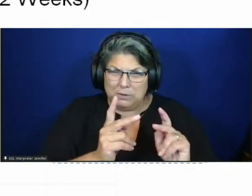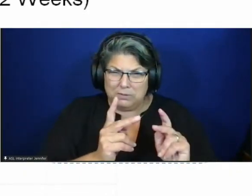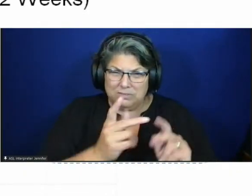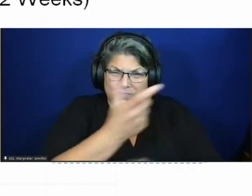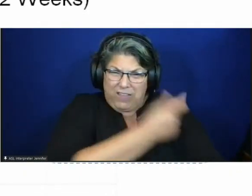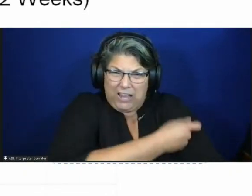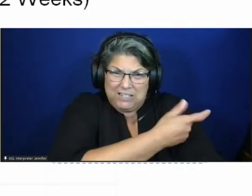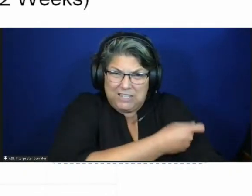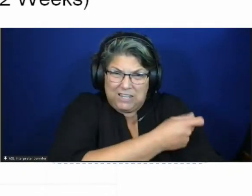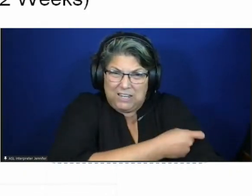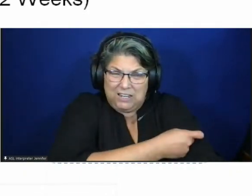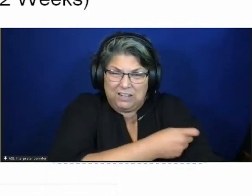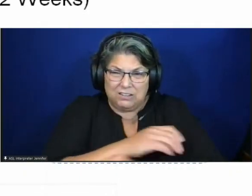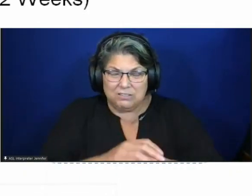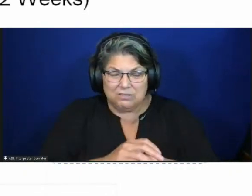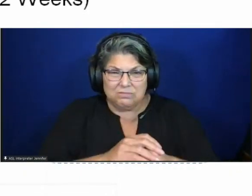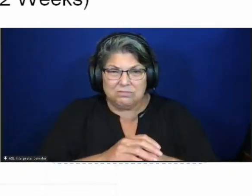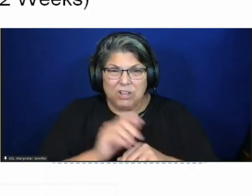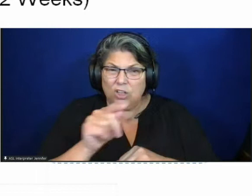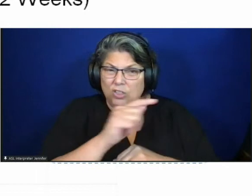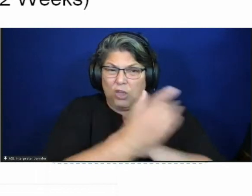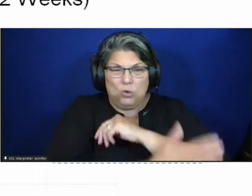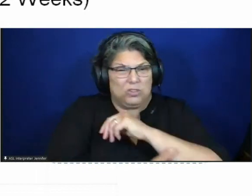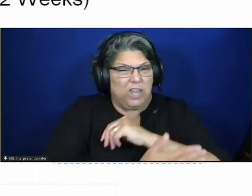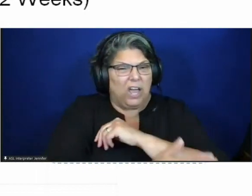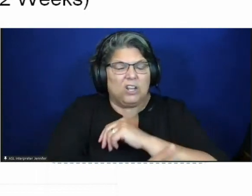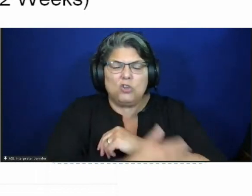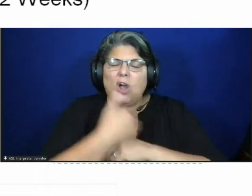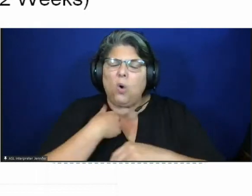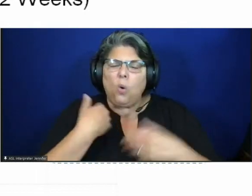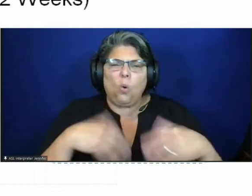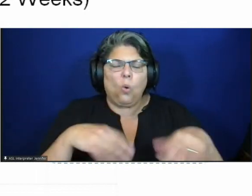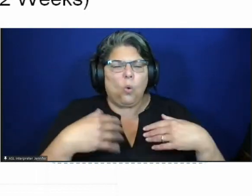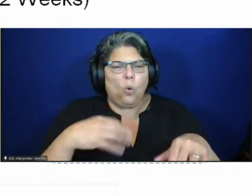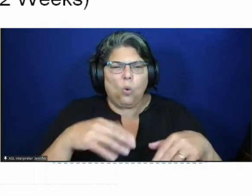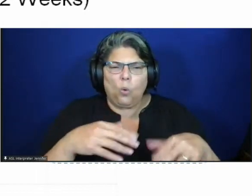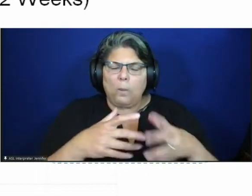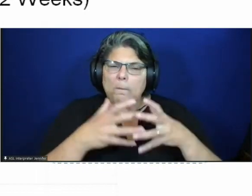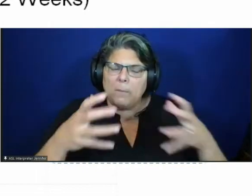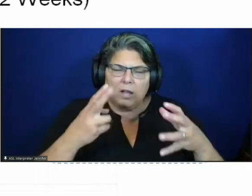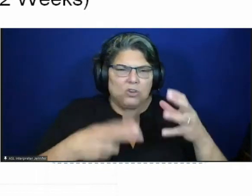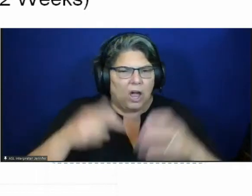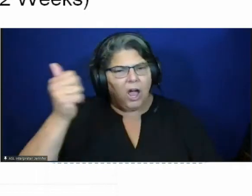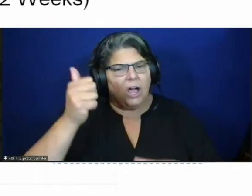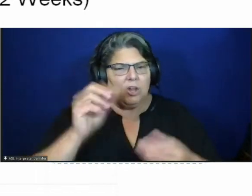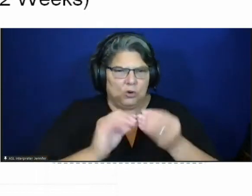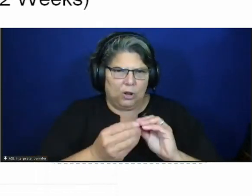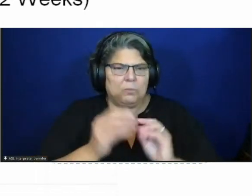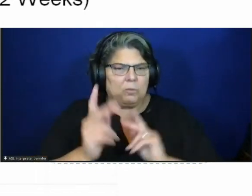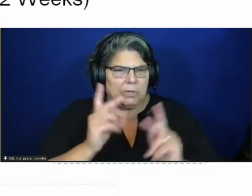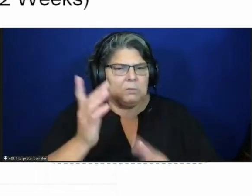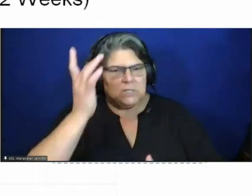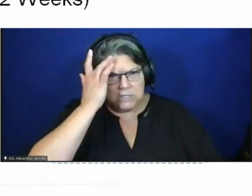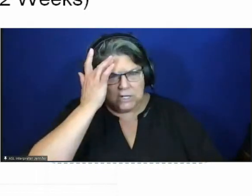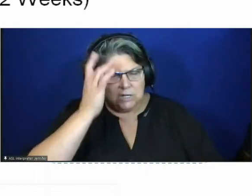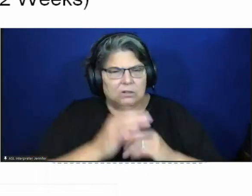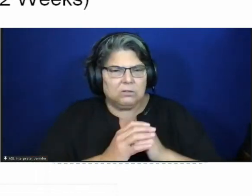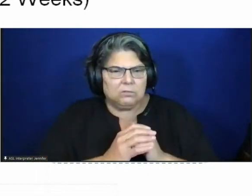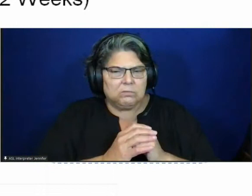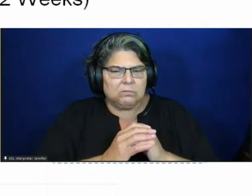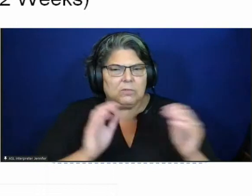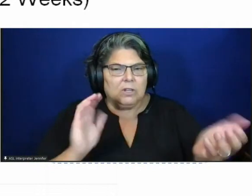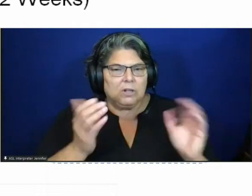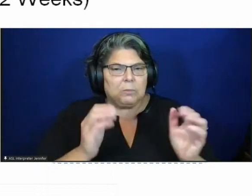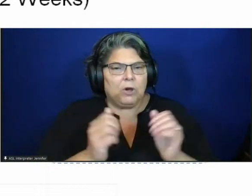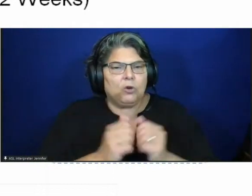these counties all have significantly higher case rates, and compared to the ones to the